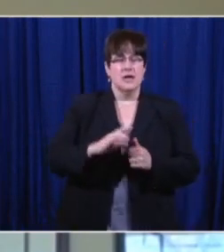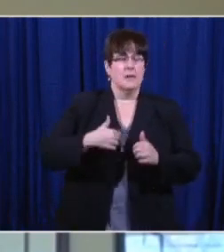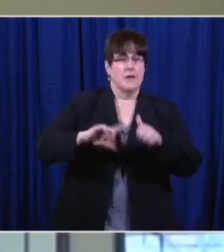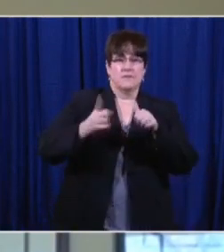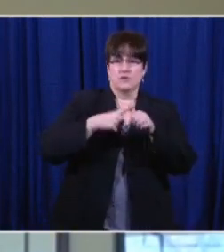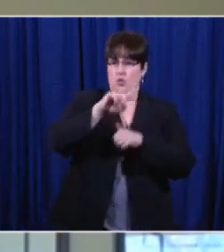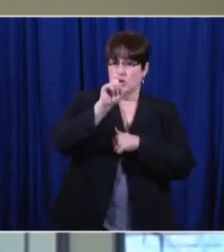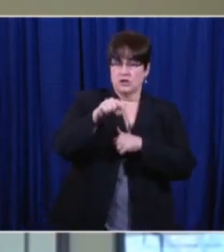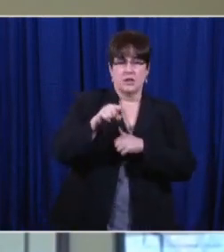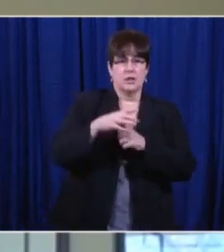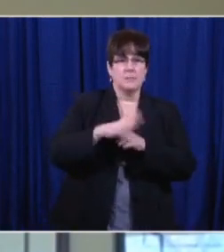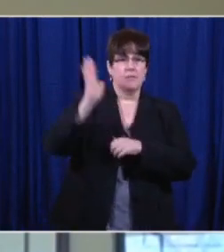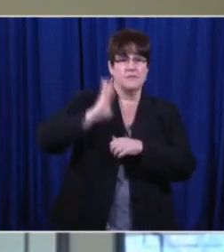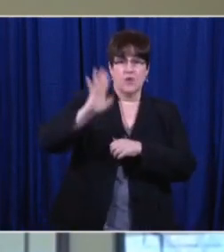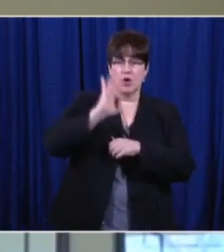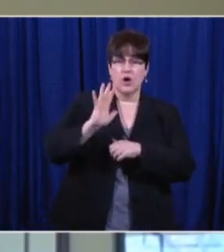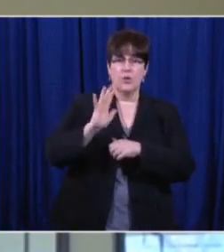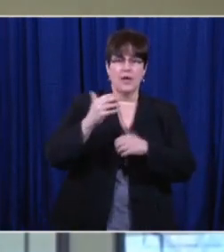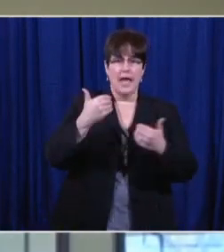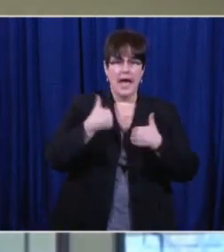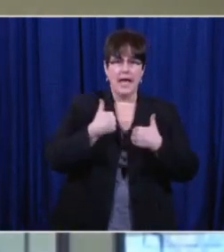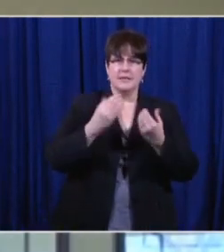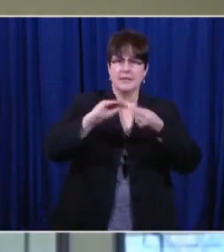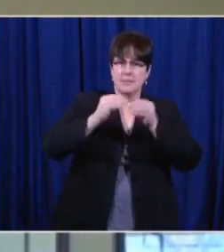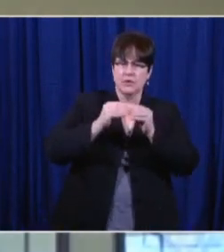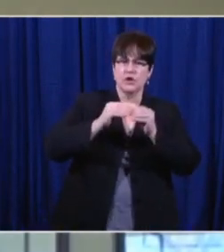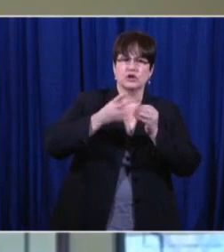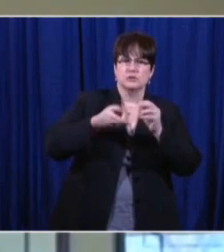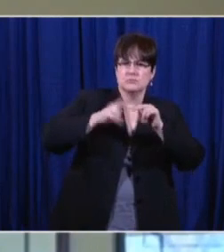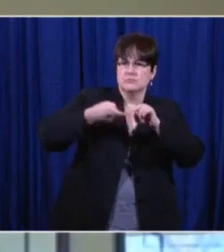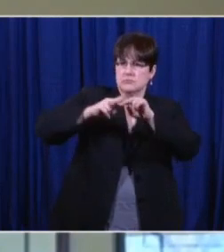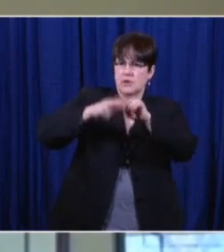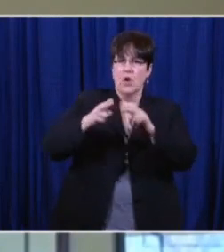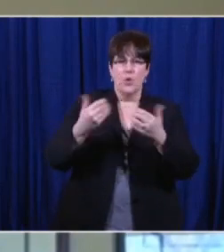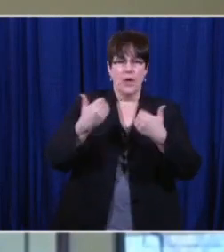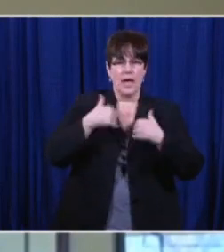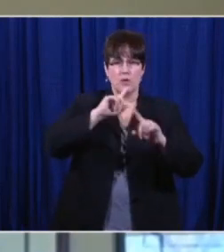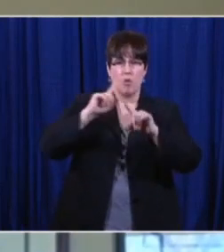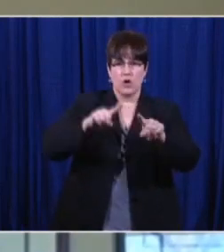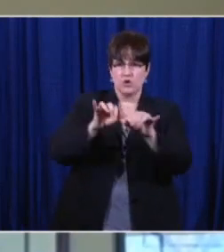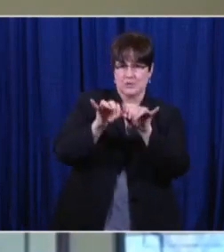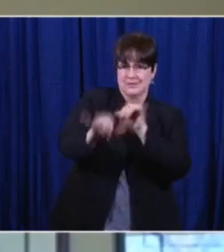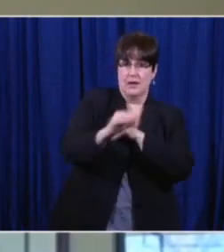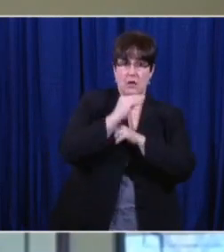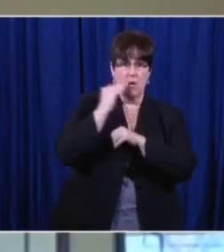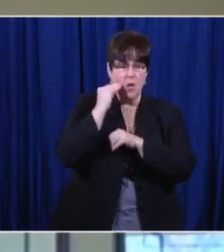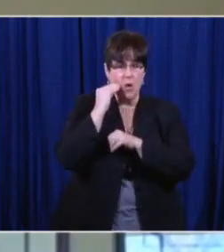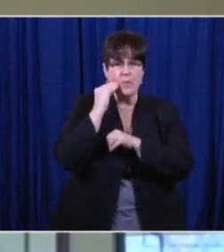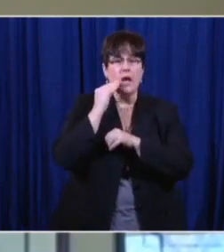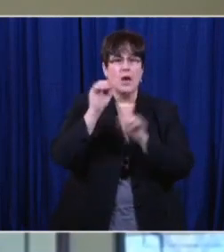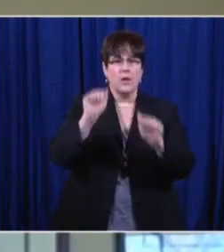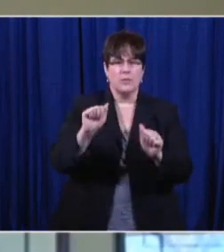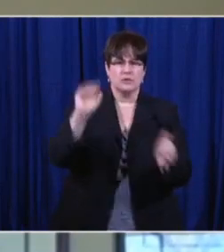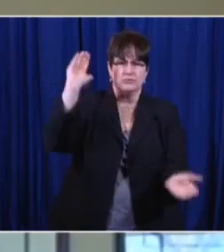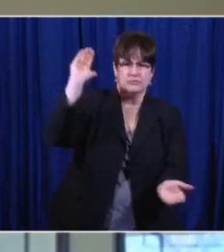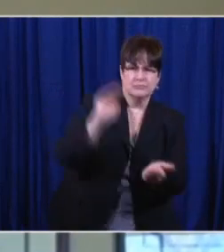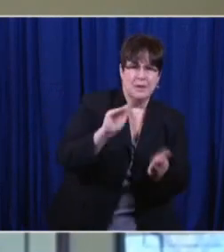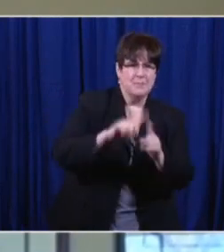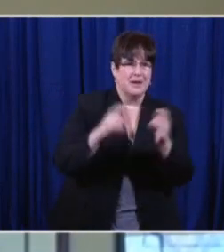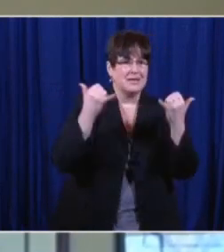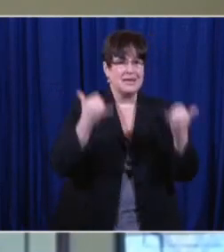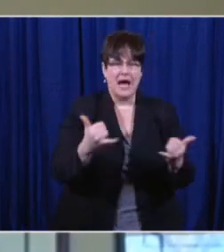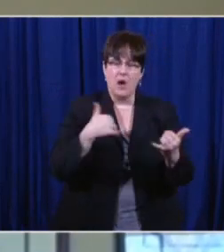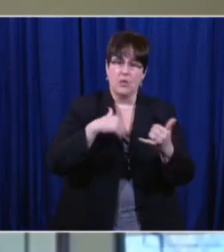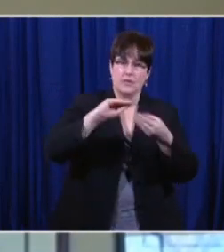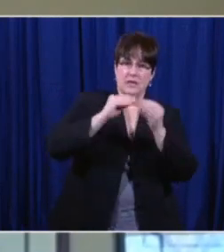fewer cases, we had a stay-at-home order in place, and we were able to push the curve down. Now that we have huge amounts of number of